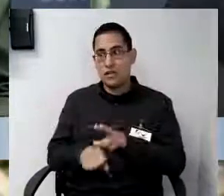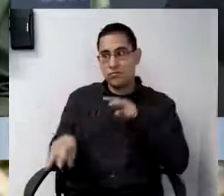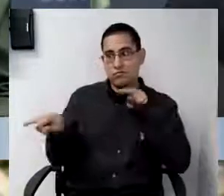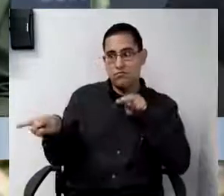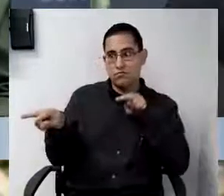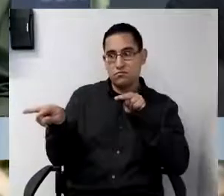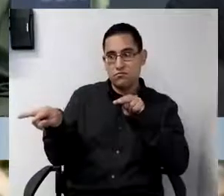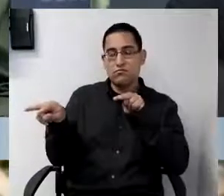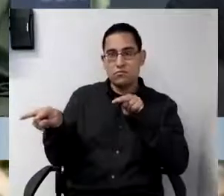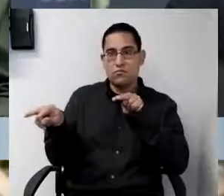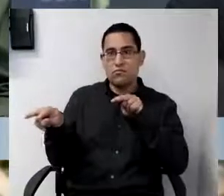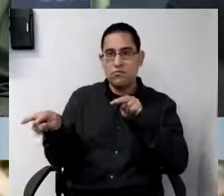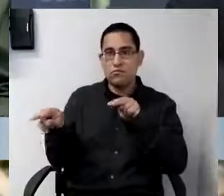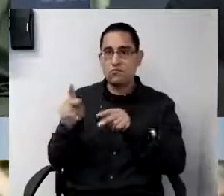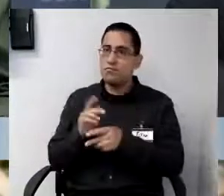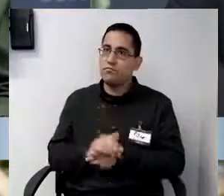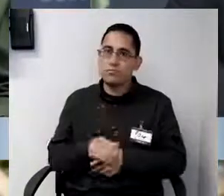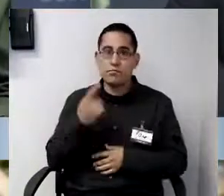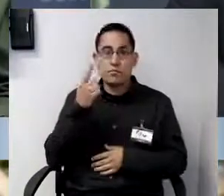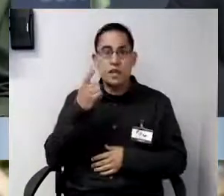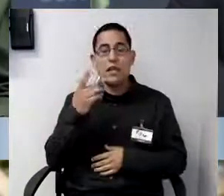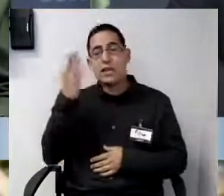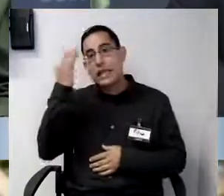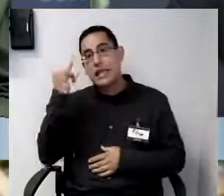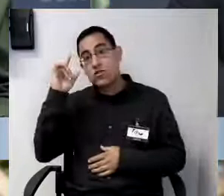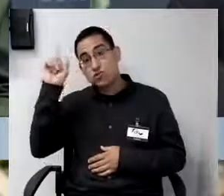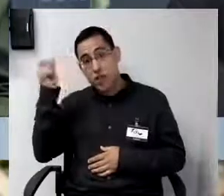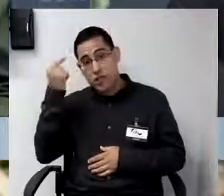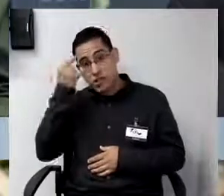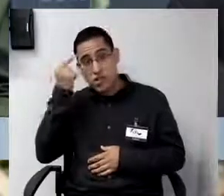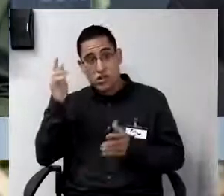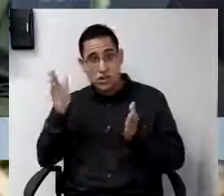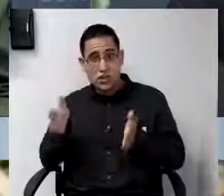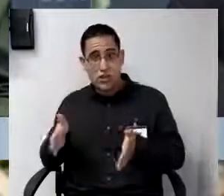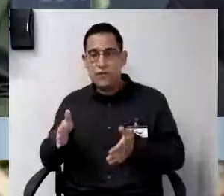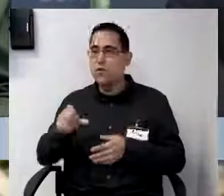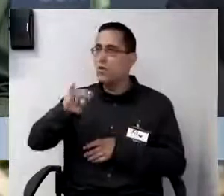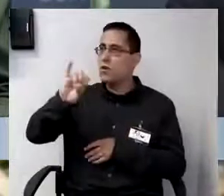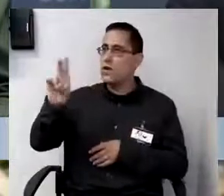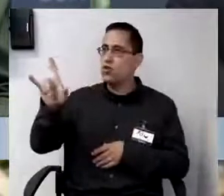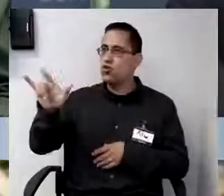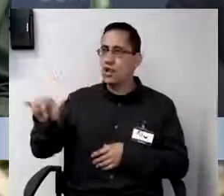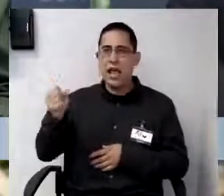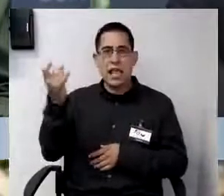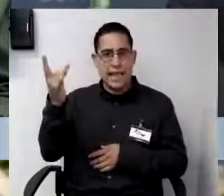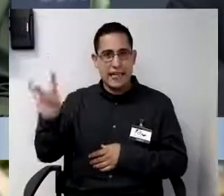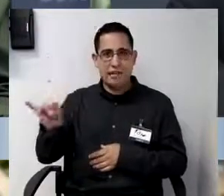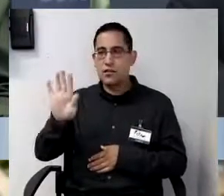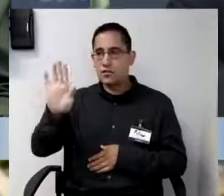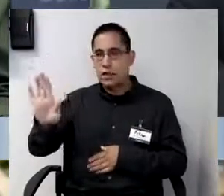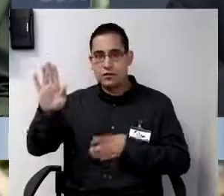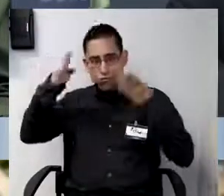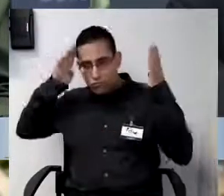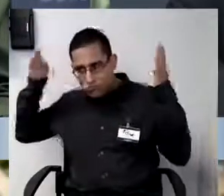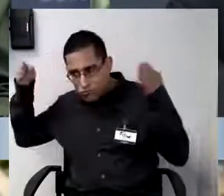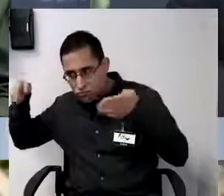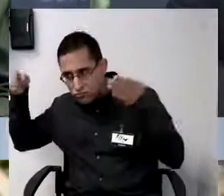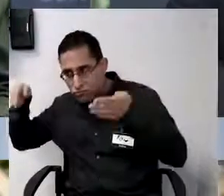as such, that's what triggered the governor's action back on, I think it was July 18th, where all of